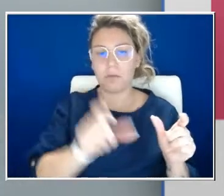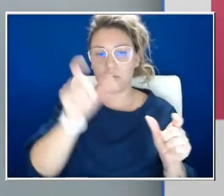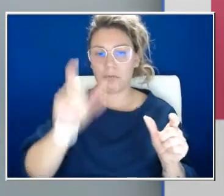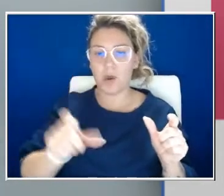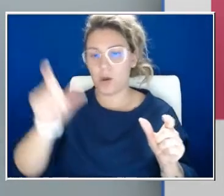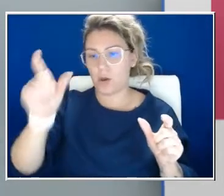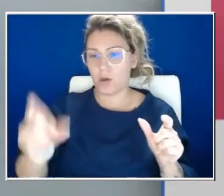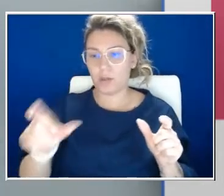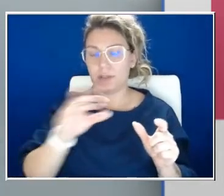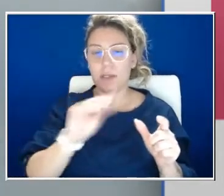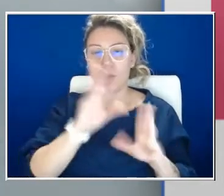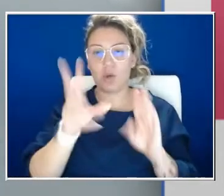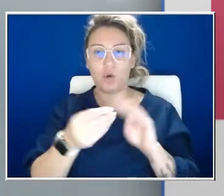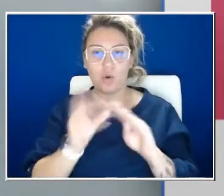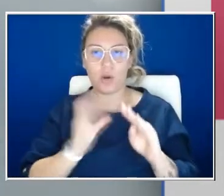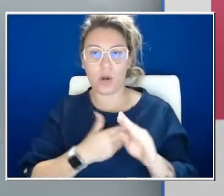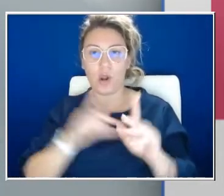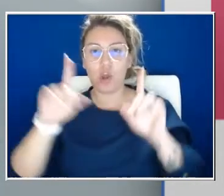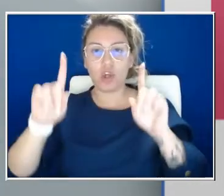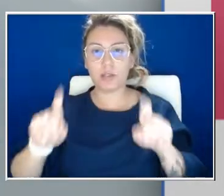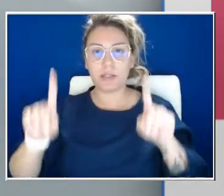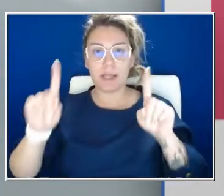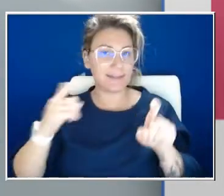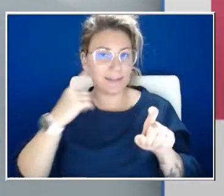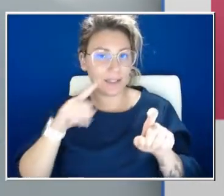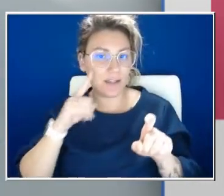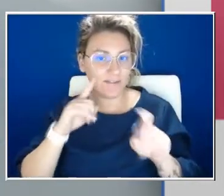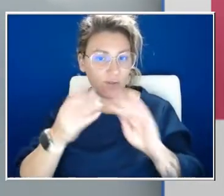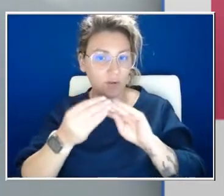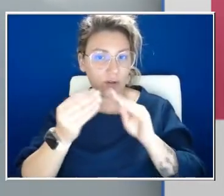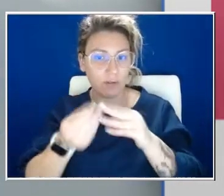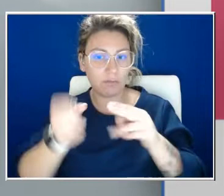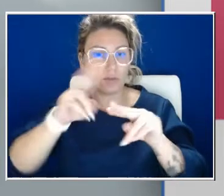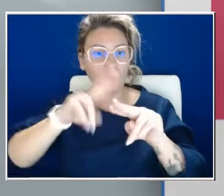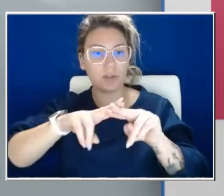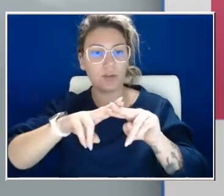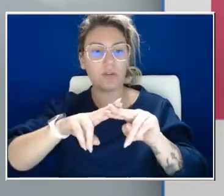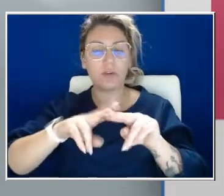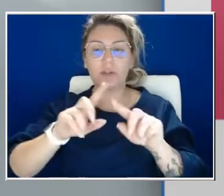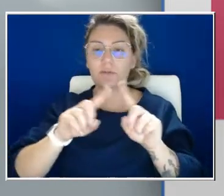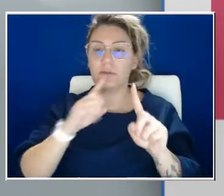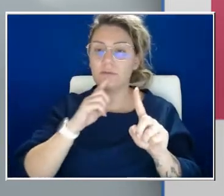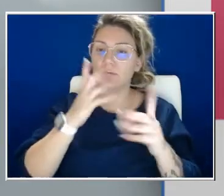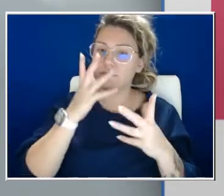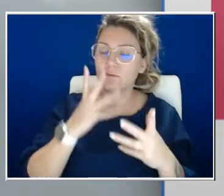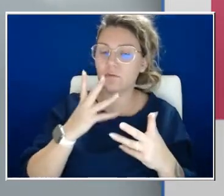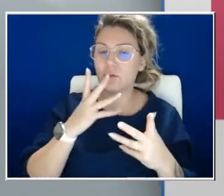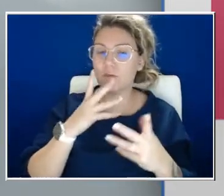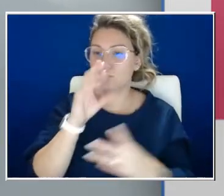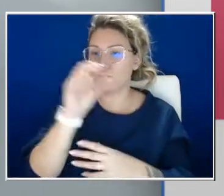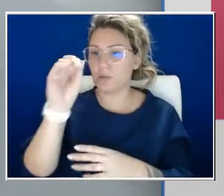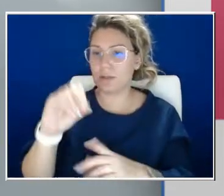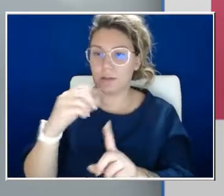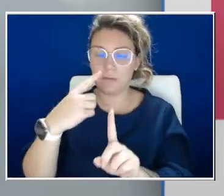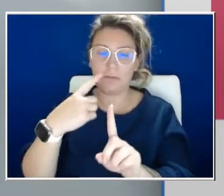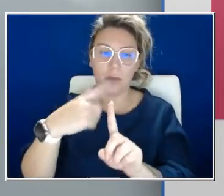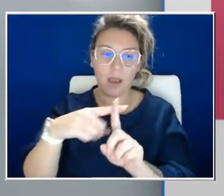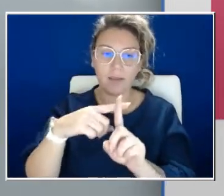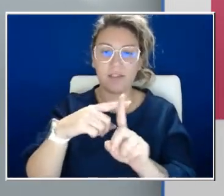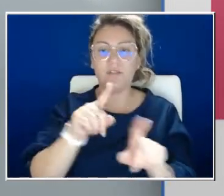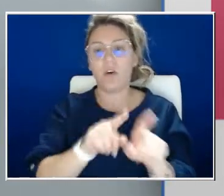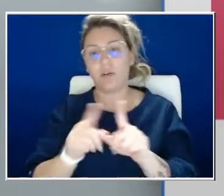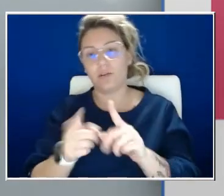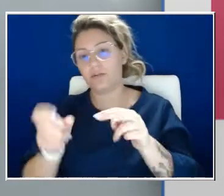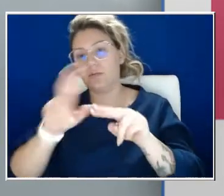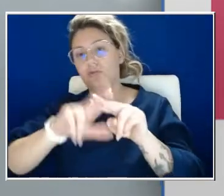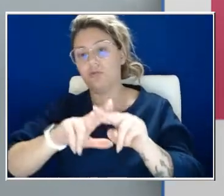And overall, our testing of numbers has increased, but unfortunately, the percent positive has increased as well. And